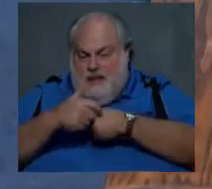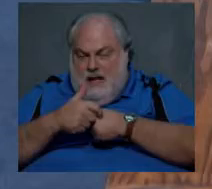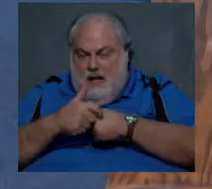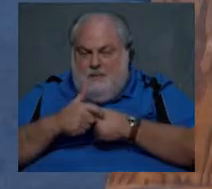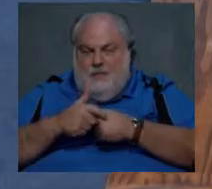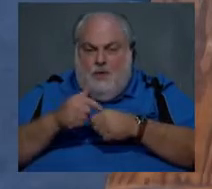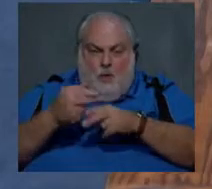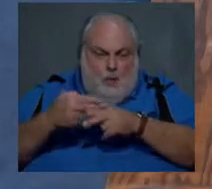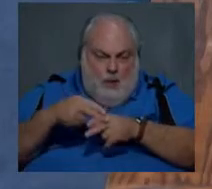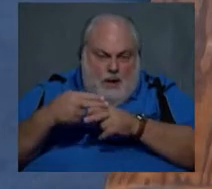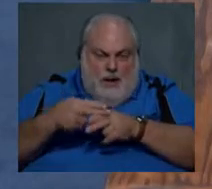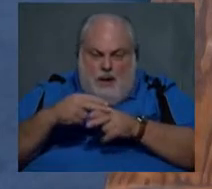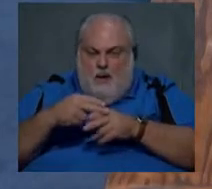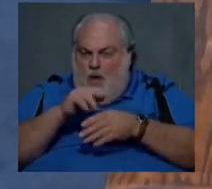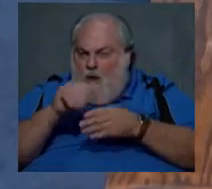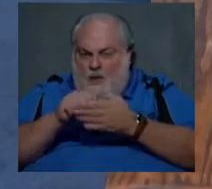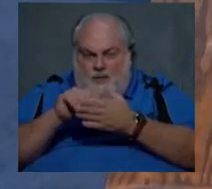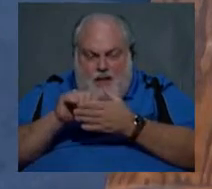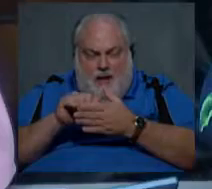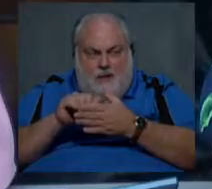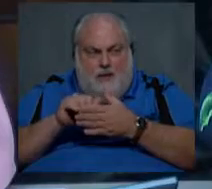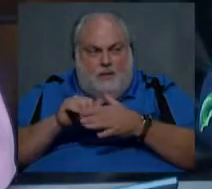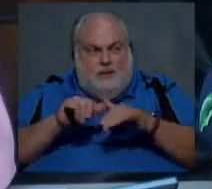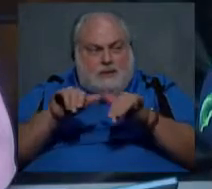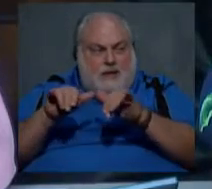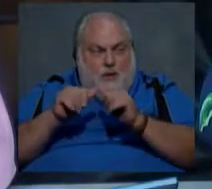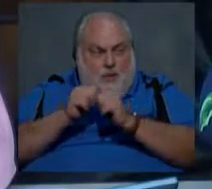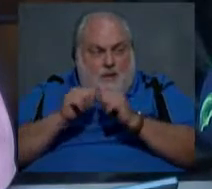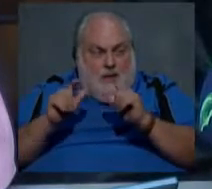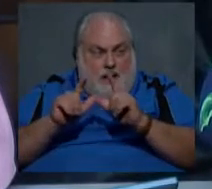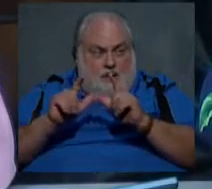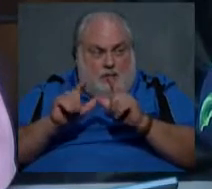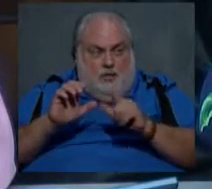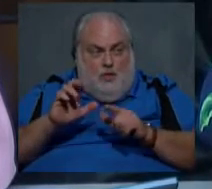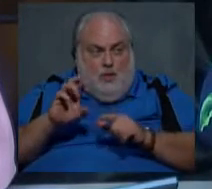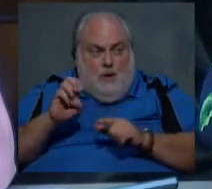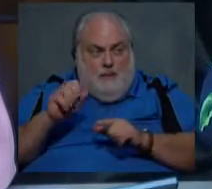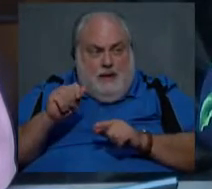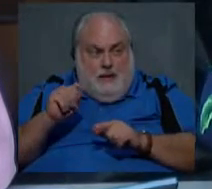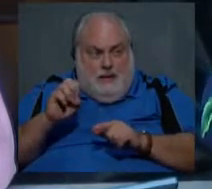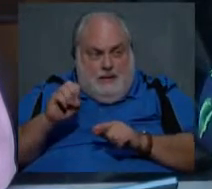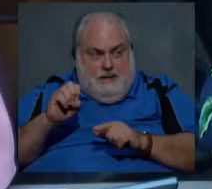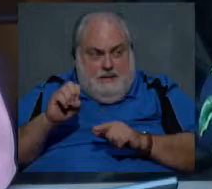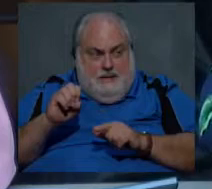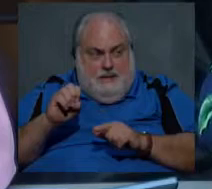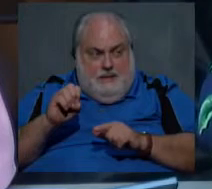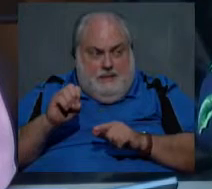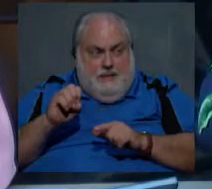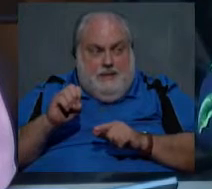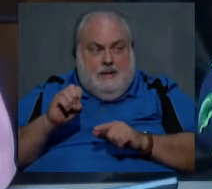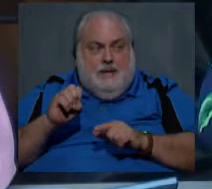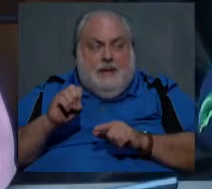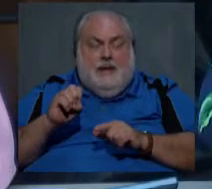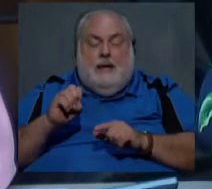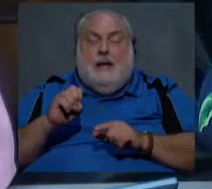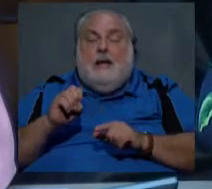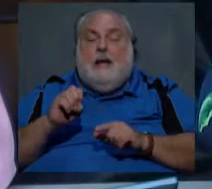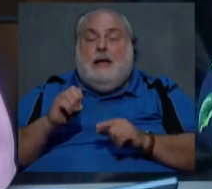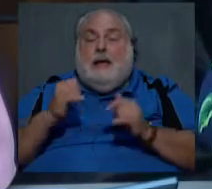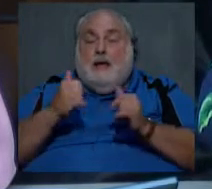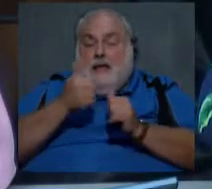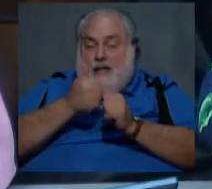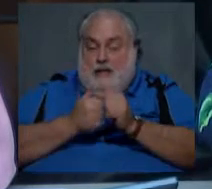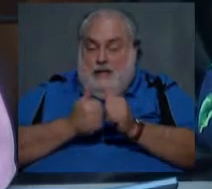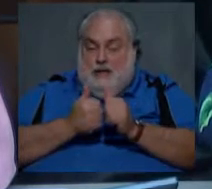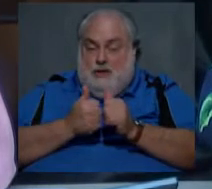was, all the Which is standard with that license to cremate. So since you, to that point of each one